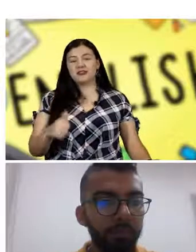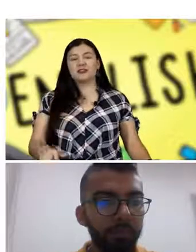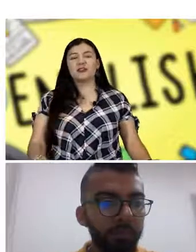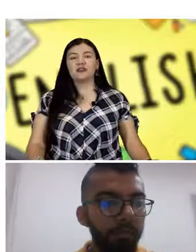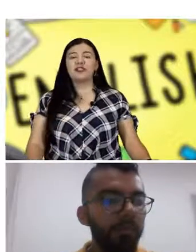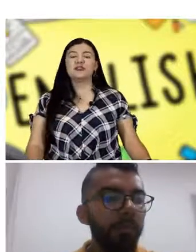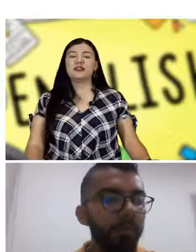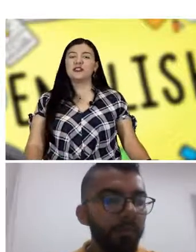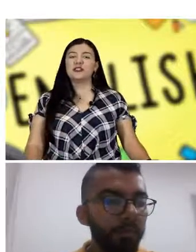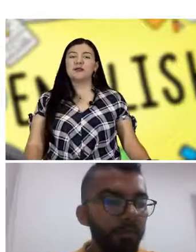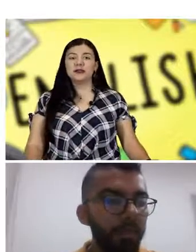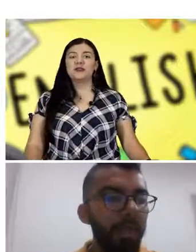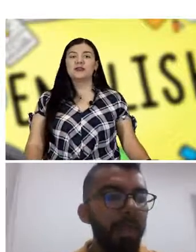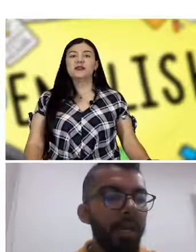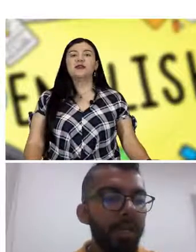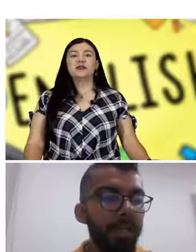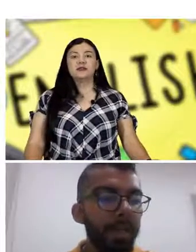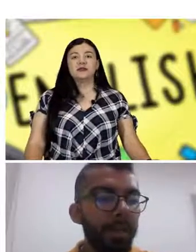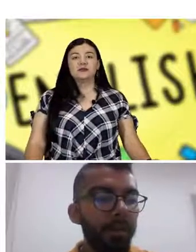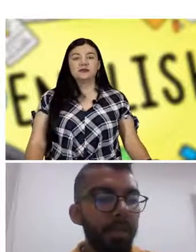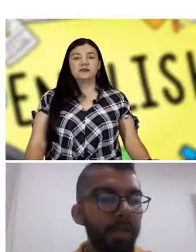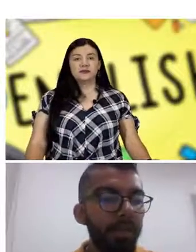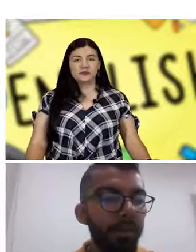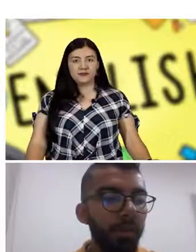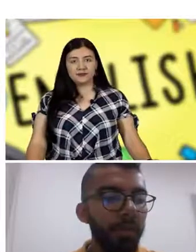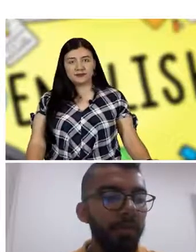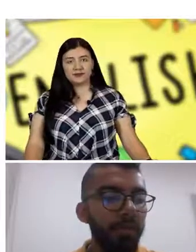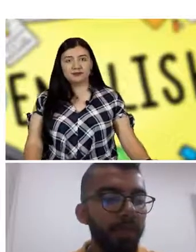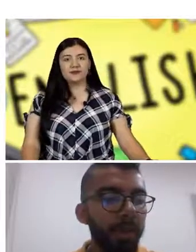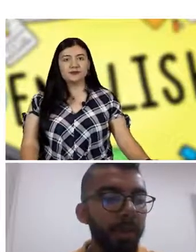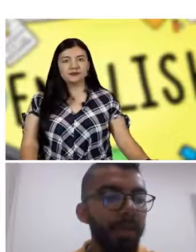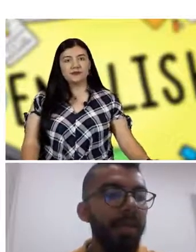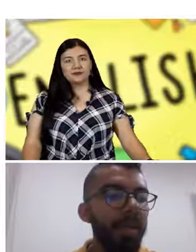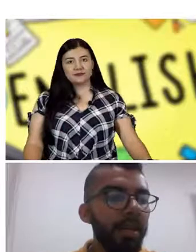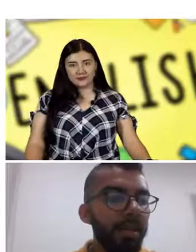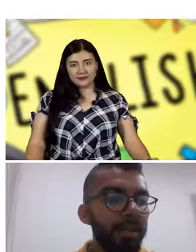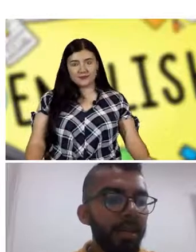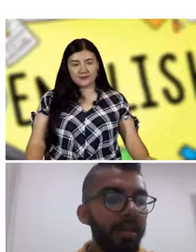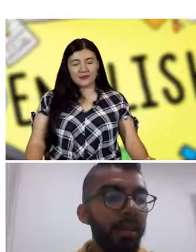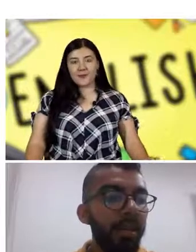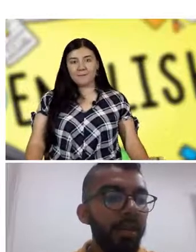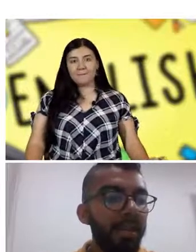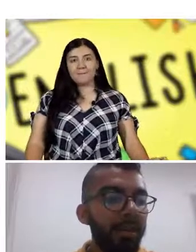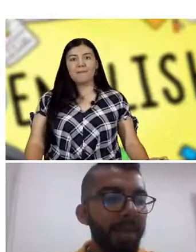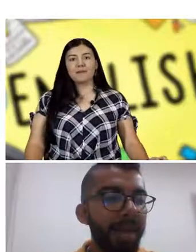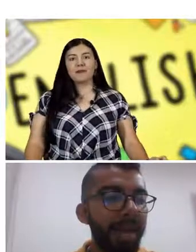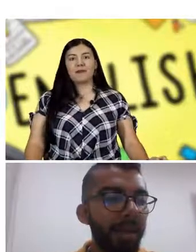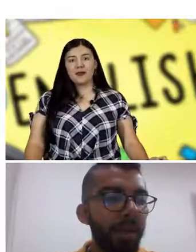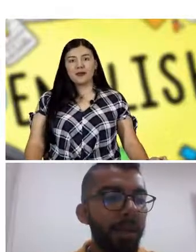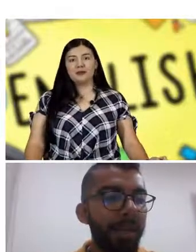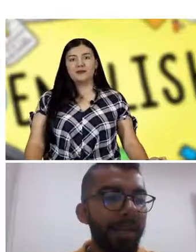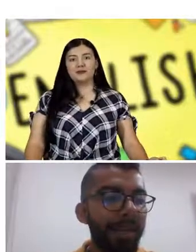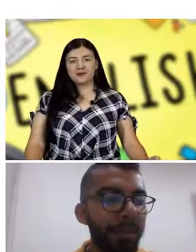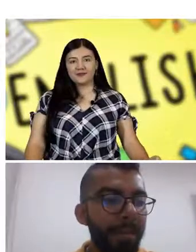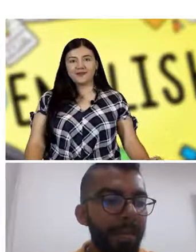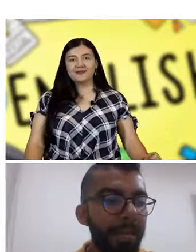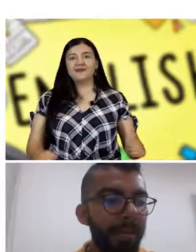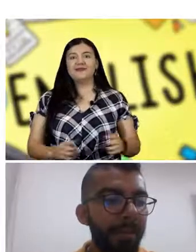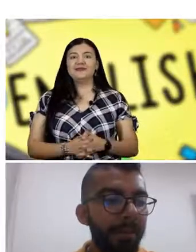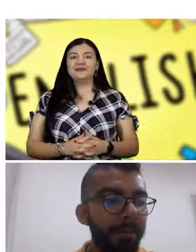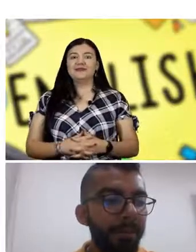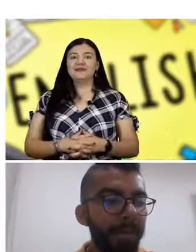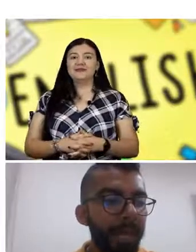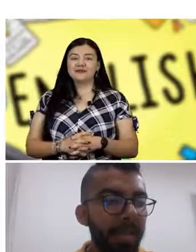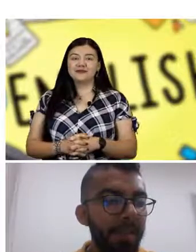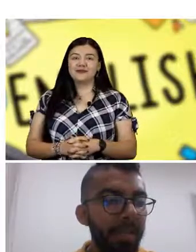others just to congratulate them. Yes, we got other answers by Sergio, Jimena, Olga,